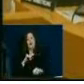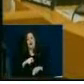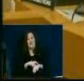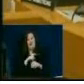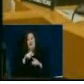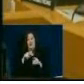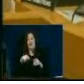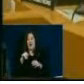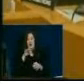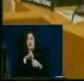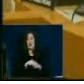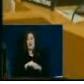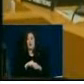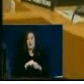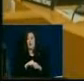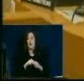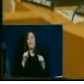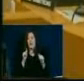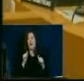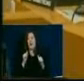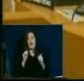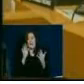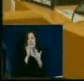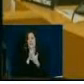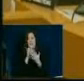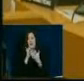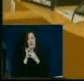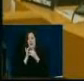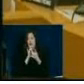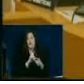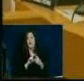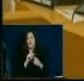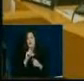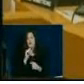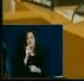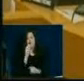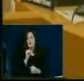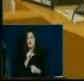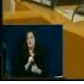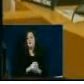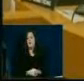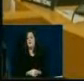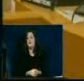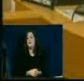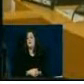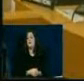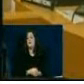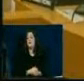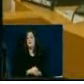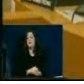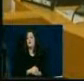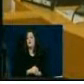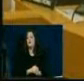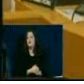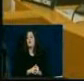their vote, that there was potential ambiguity as it related to the term. We had